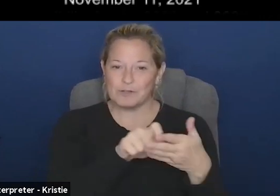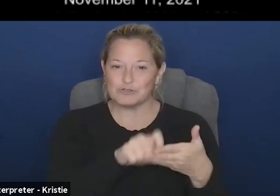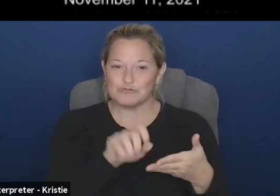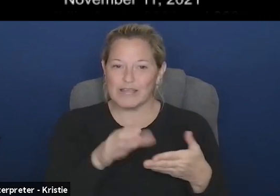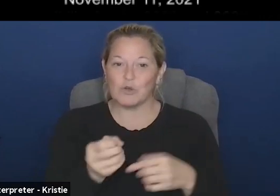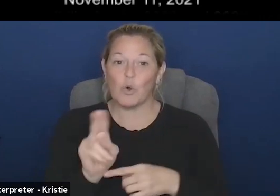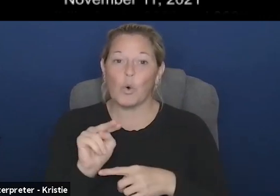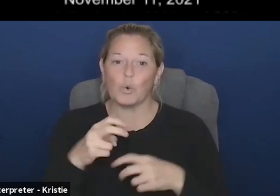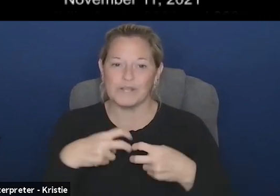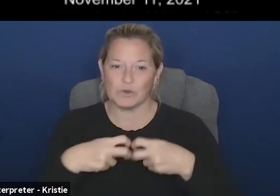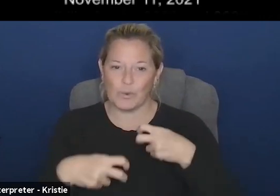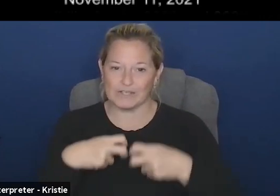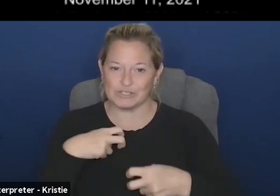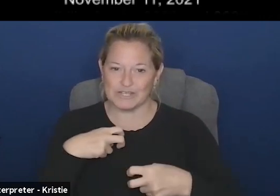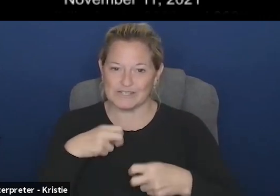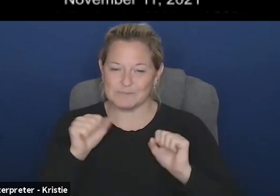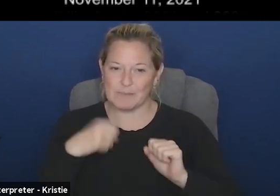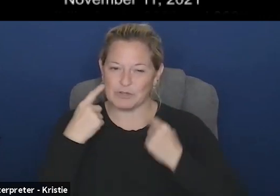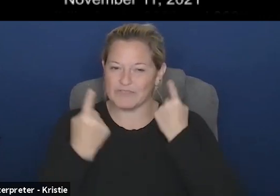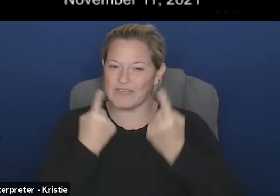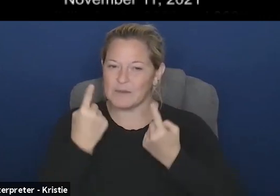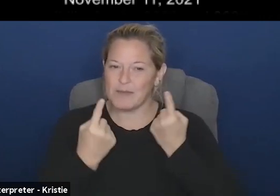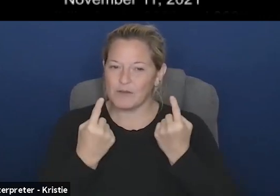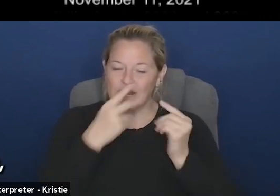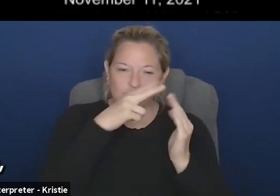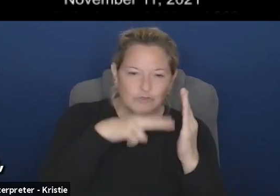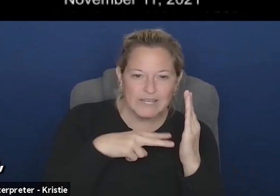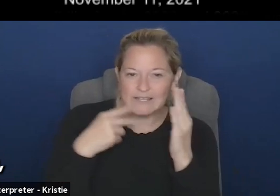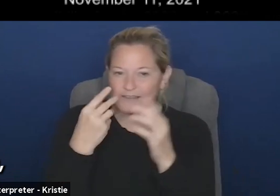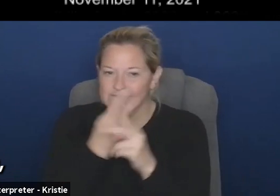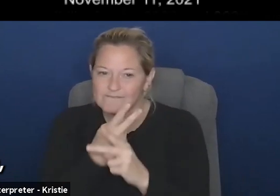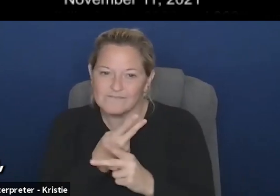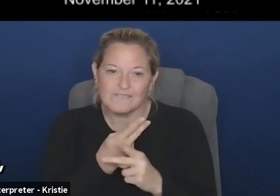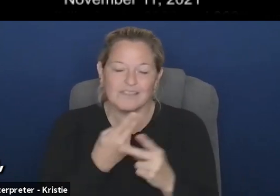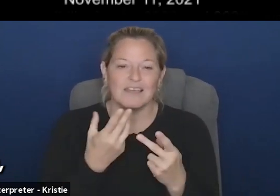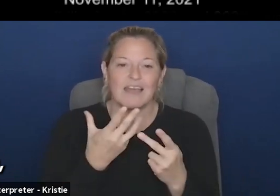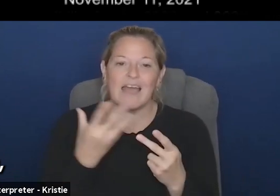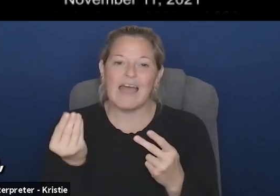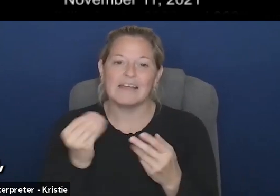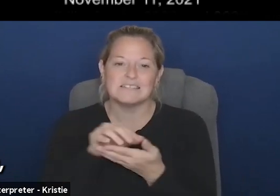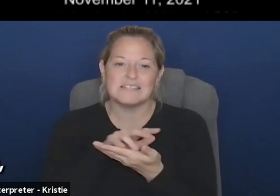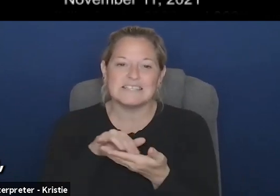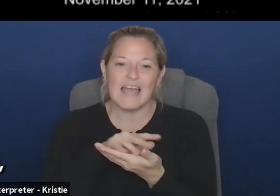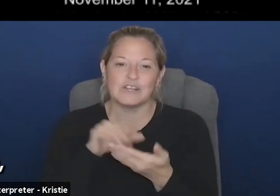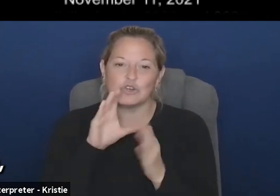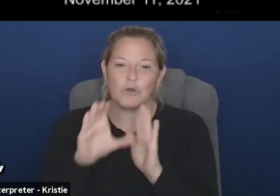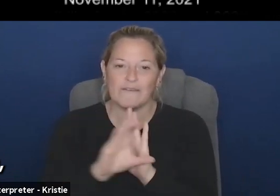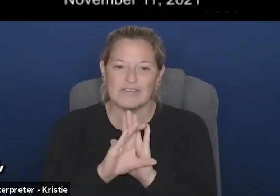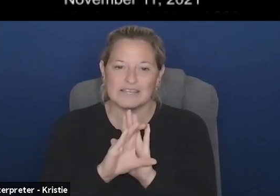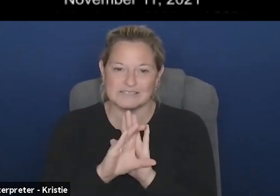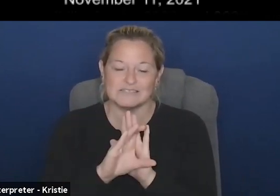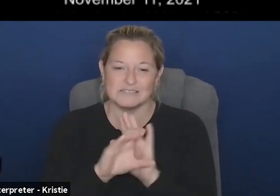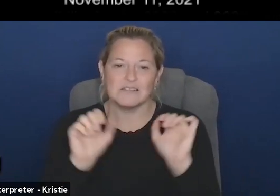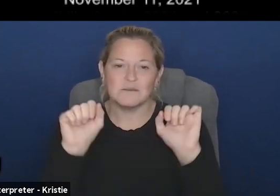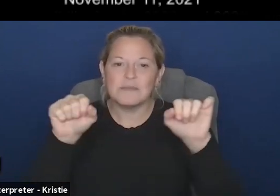and read them and think about them. And similarly, tactile graphics, to be able to be